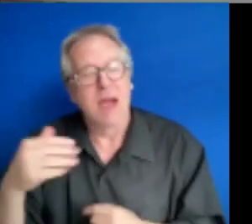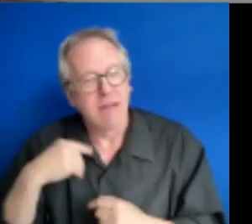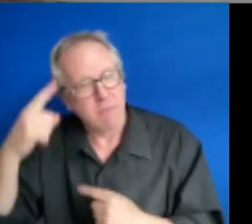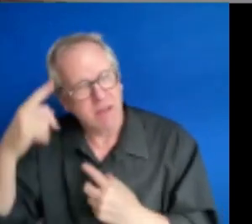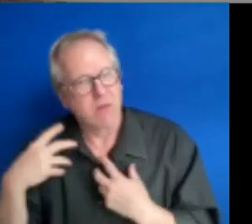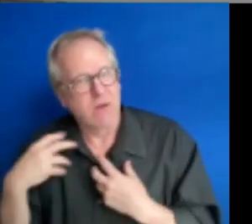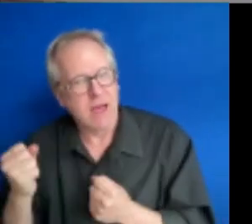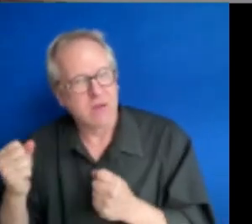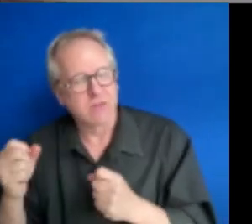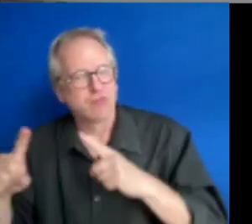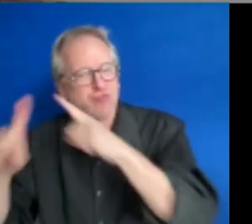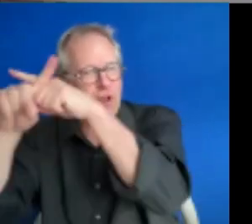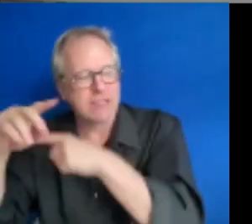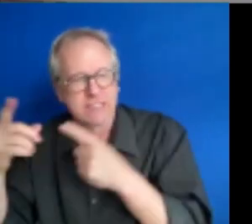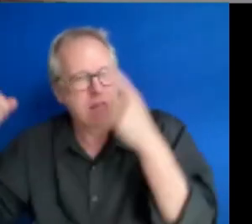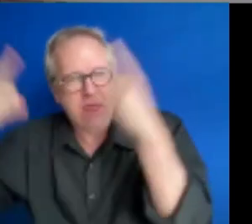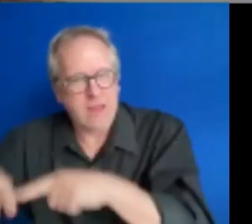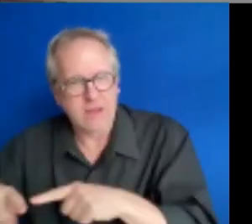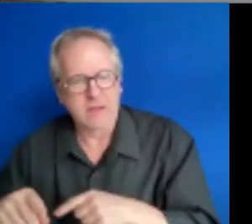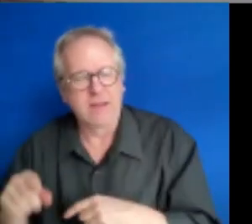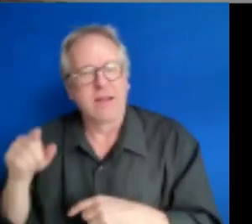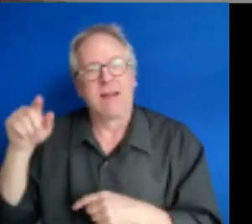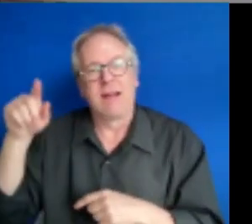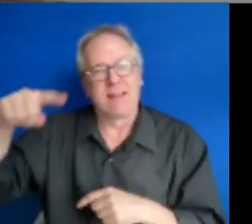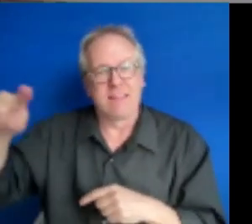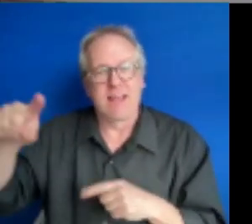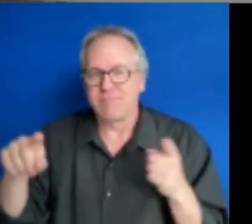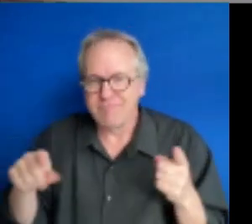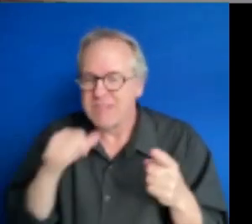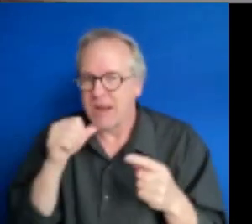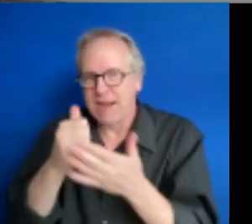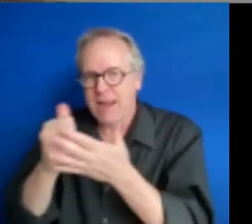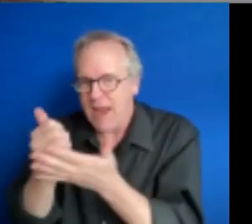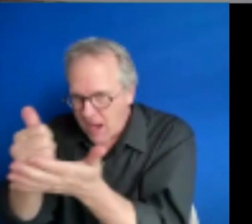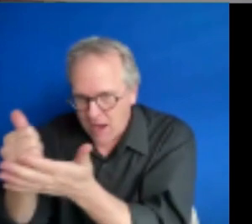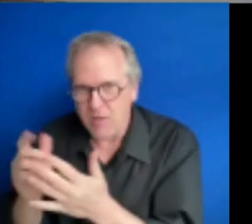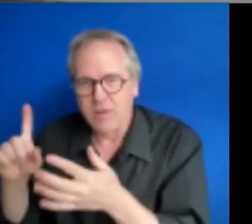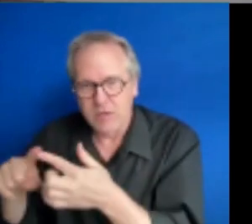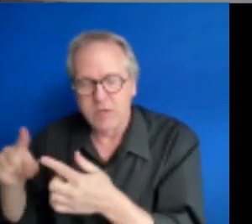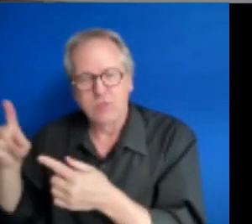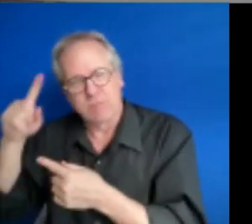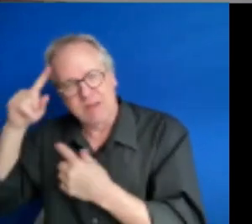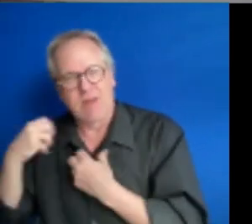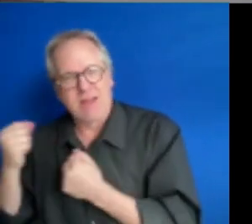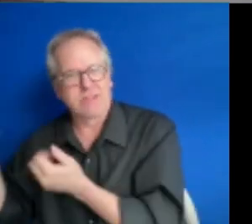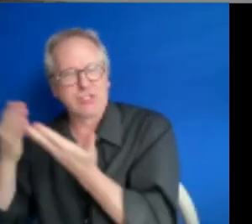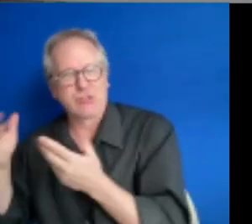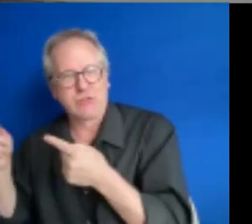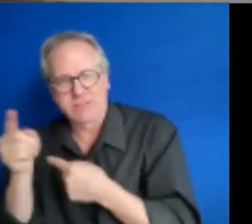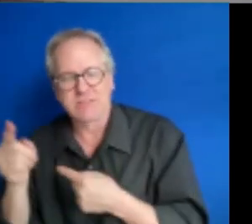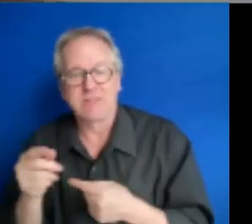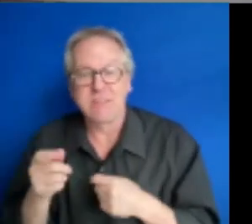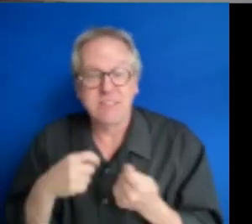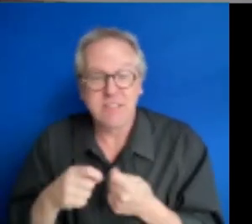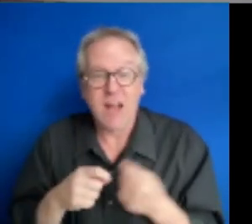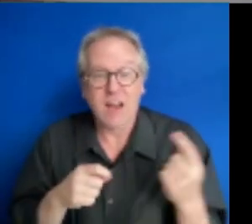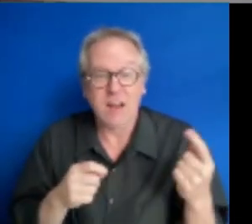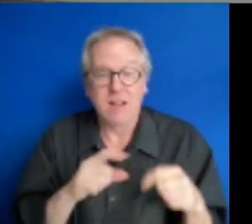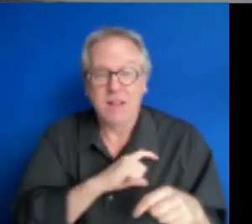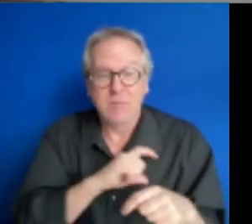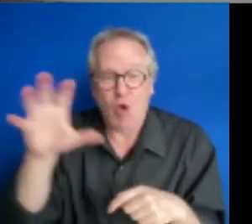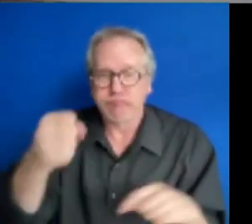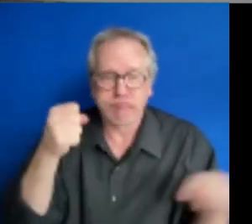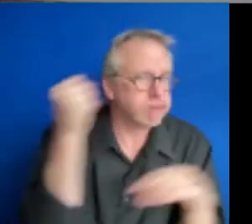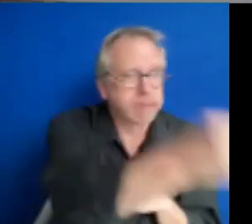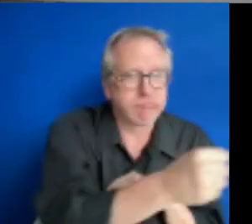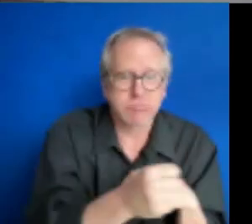health crisis, and they're not being connected in solid ways to mental health services. Instead, they're being criminalized. And then